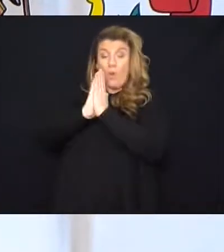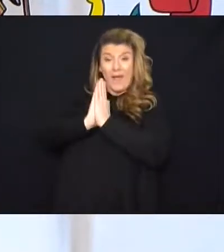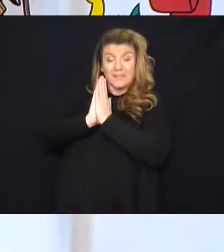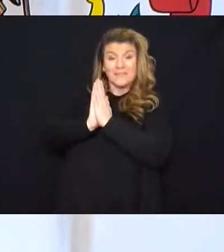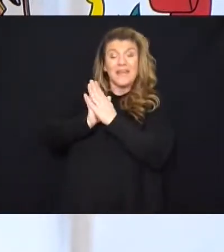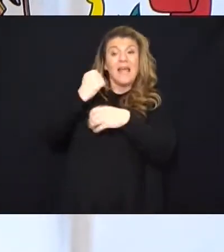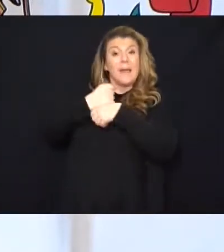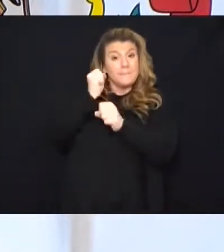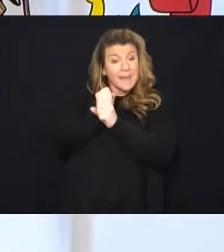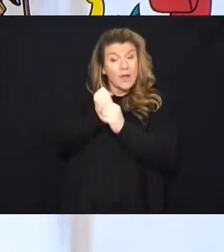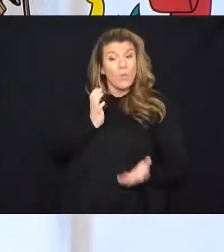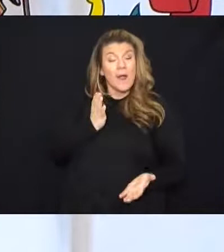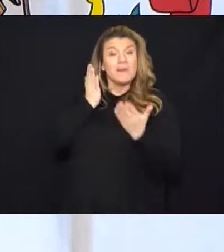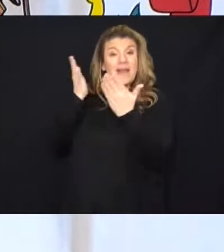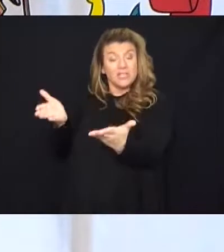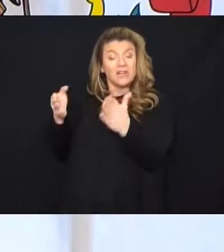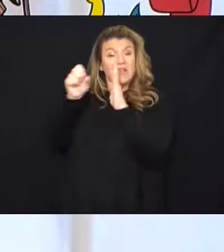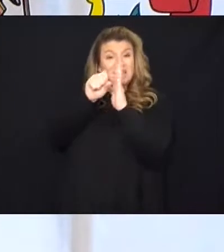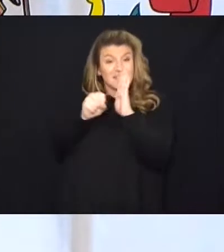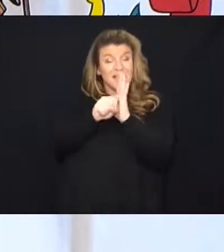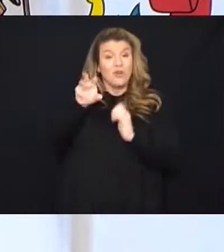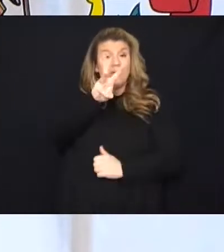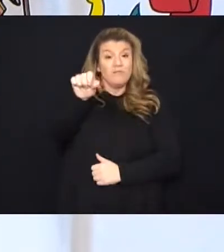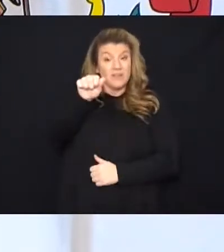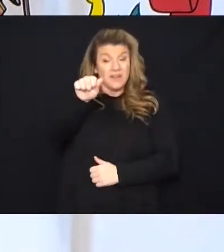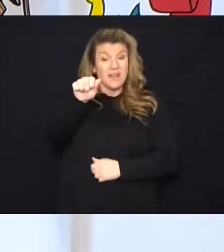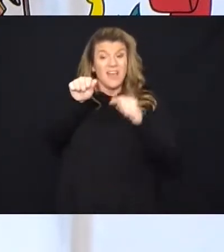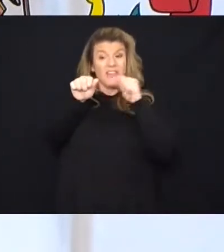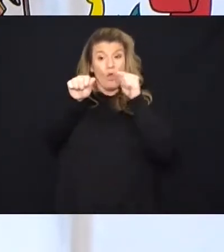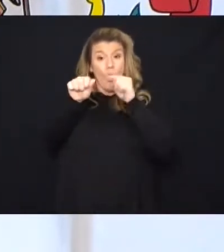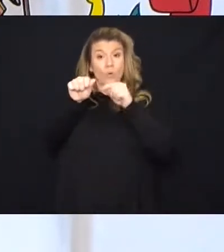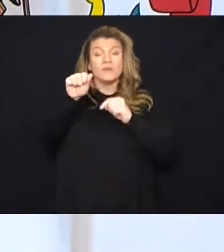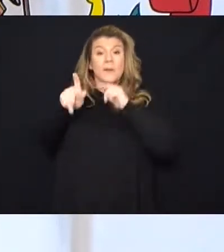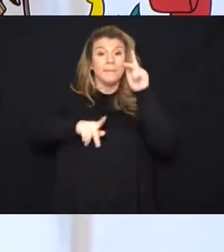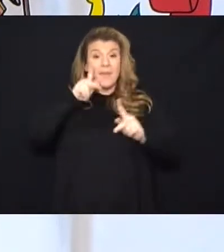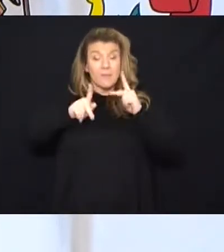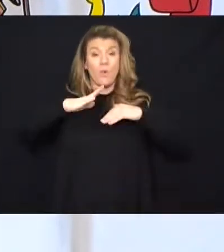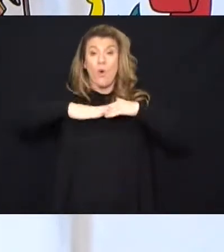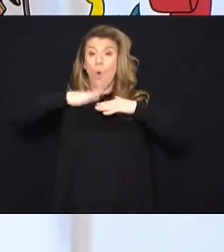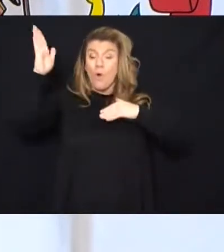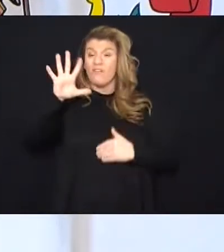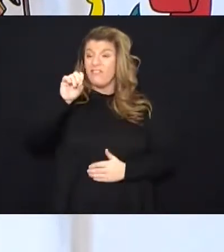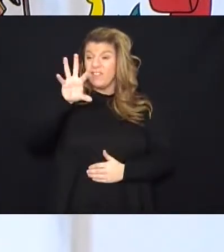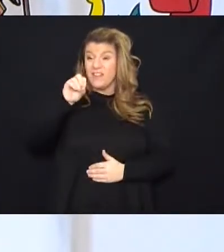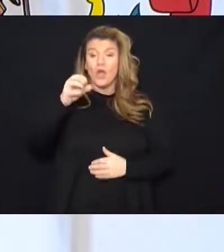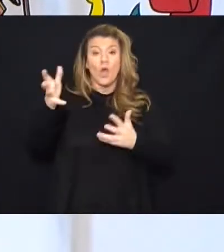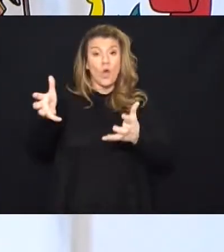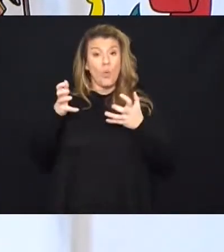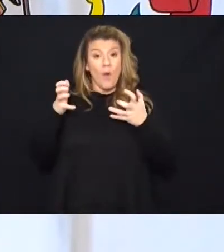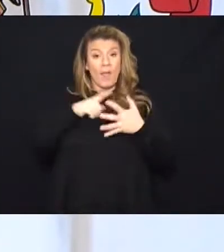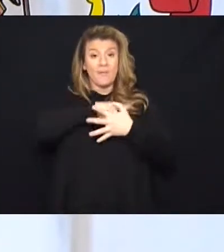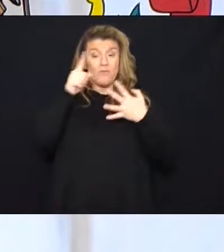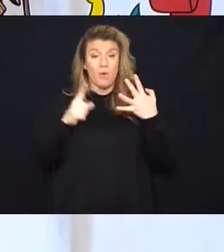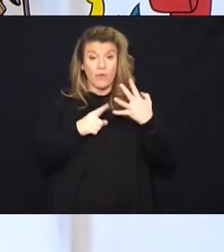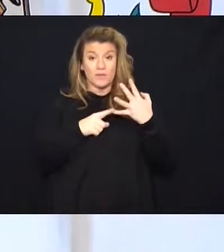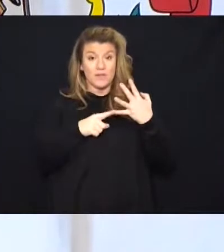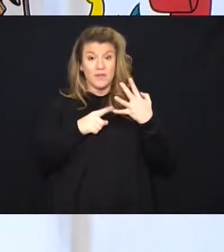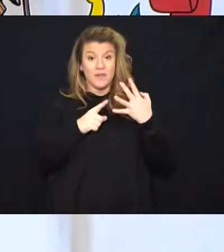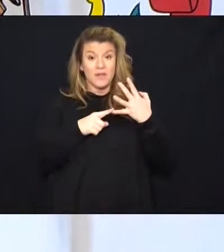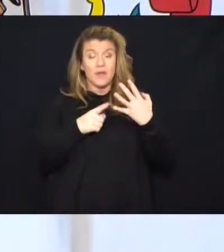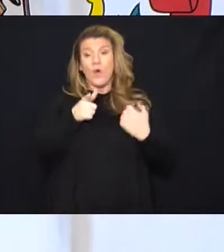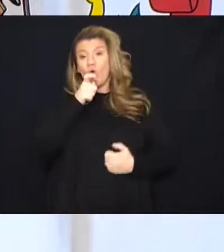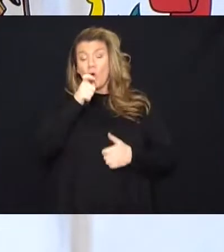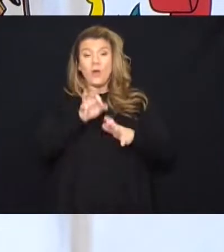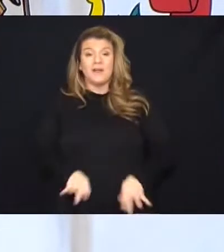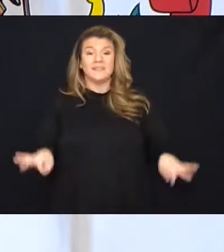make recommendation that in the state of West Virginia, those that are 50 and older that want the 4th dose, or those that are